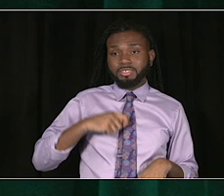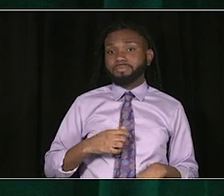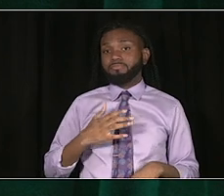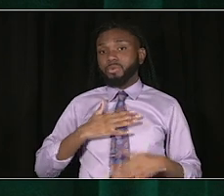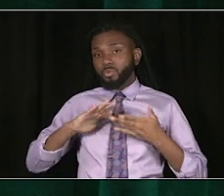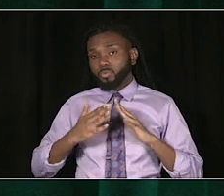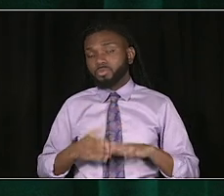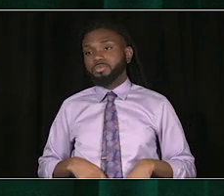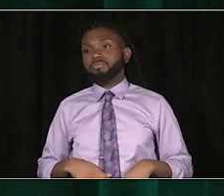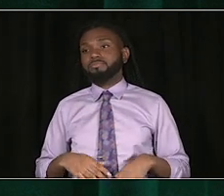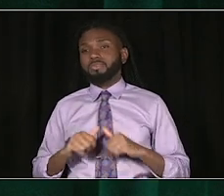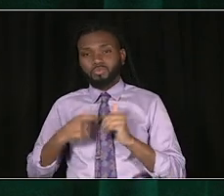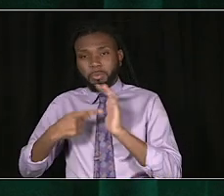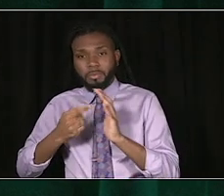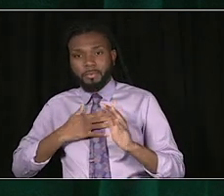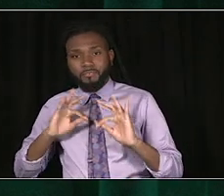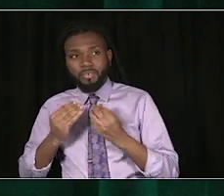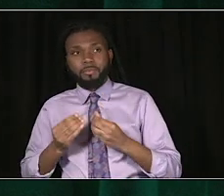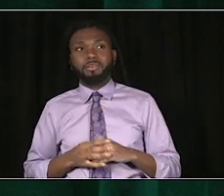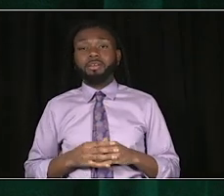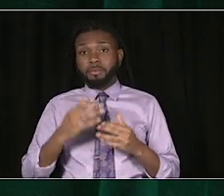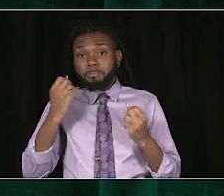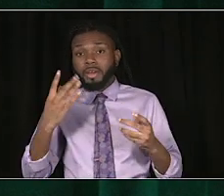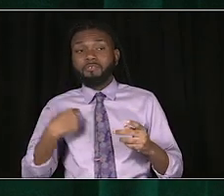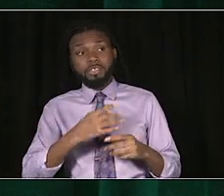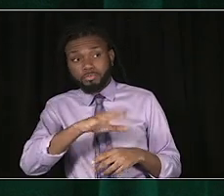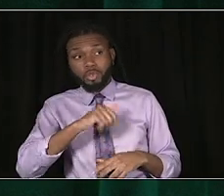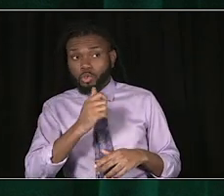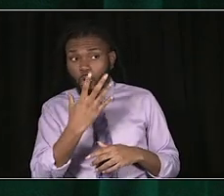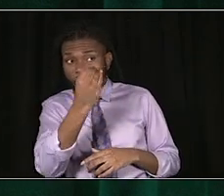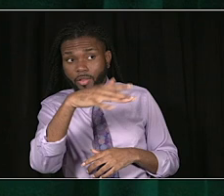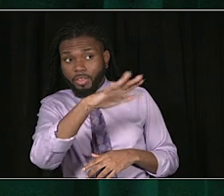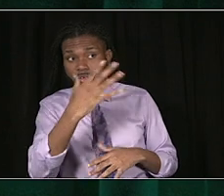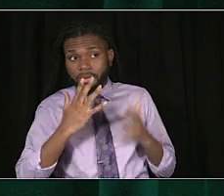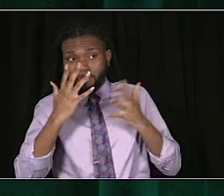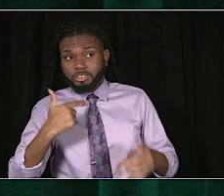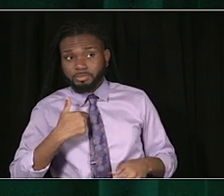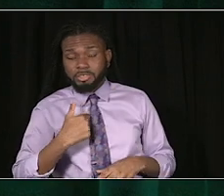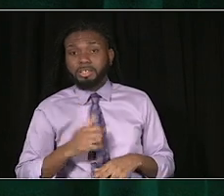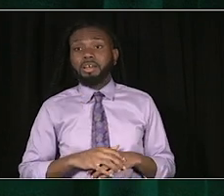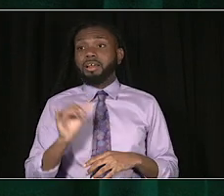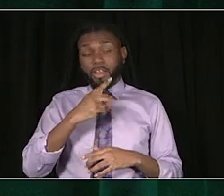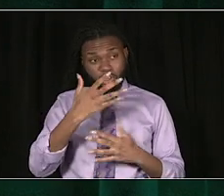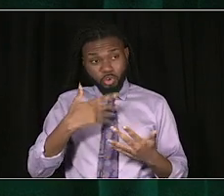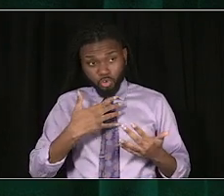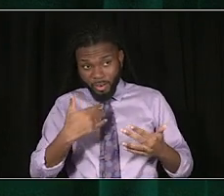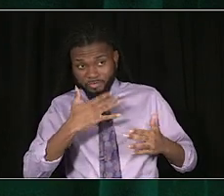my family. You know, how many of us were like, don't go out there and embarrass me? You know, you carrying my